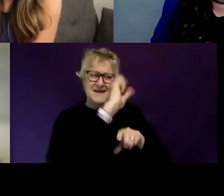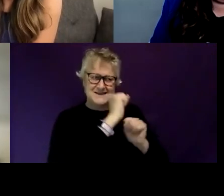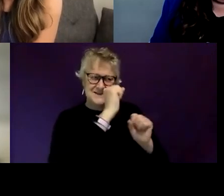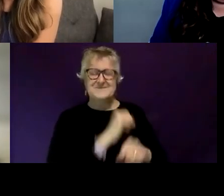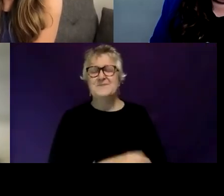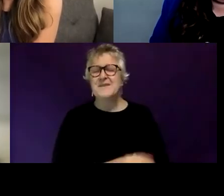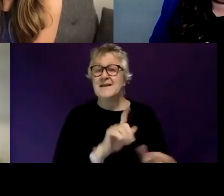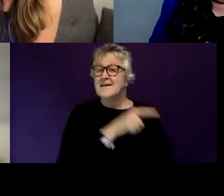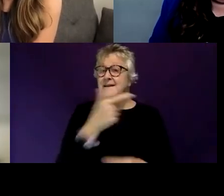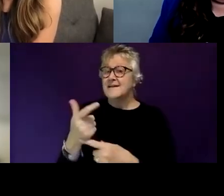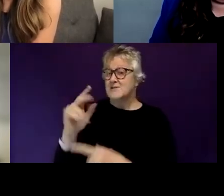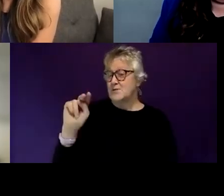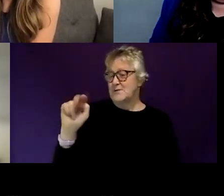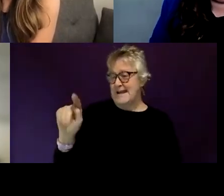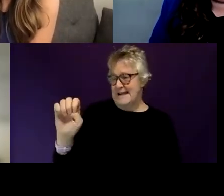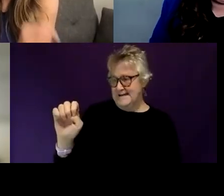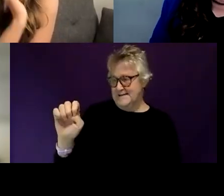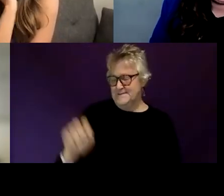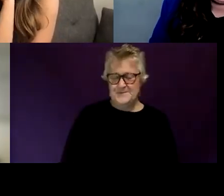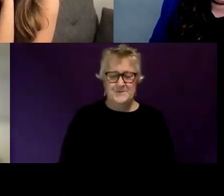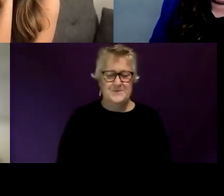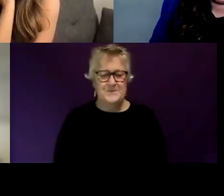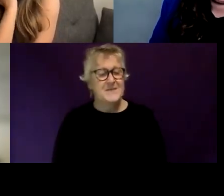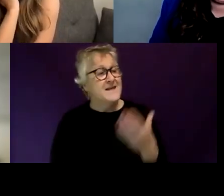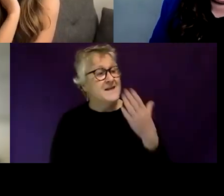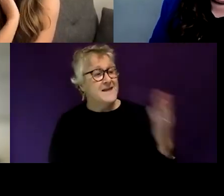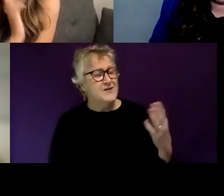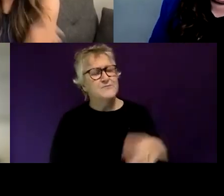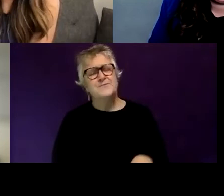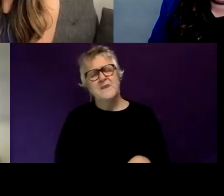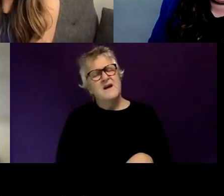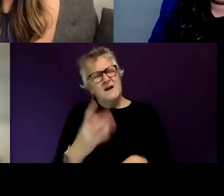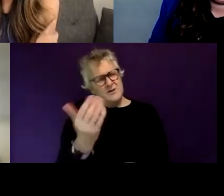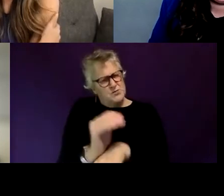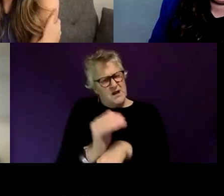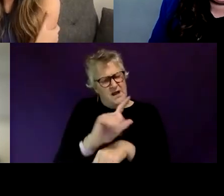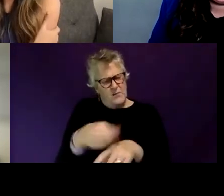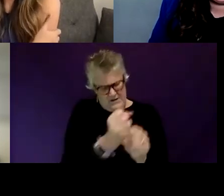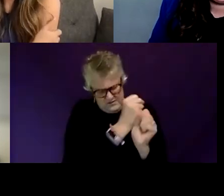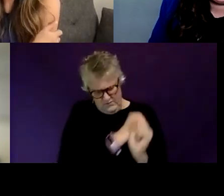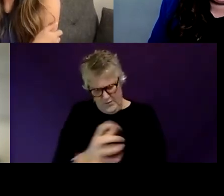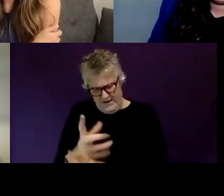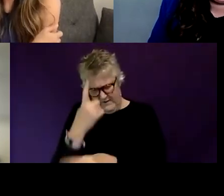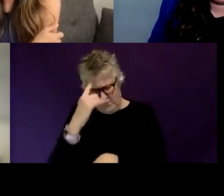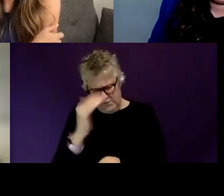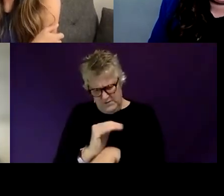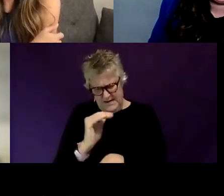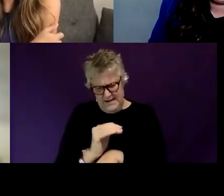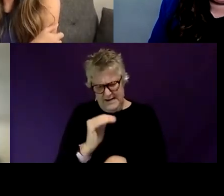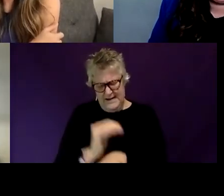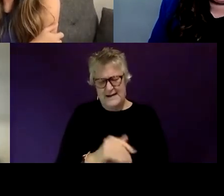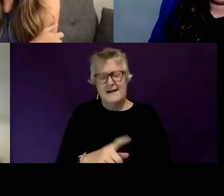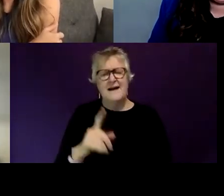So when I was getting prepared to give the opening remarks, I was reading about Larry Leong, and he's the